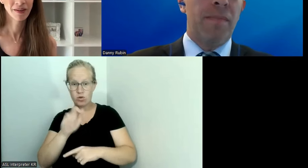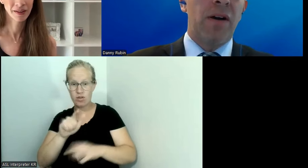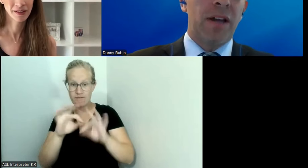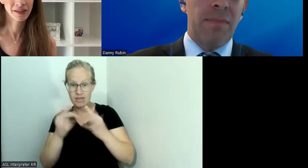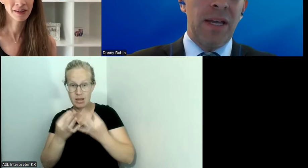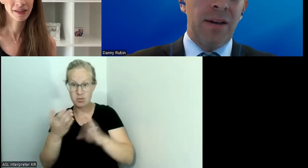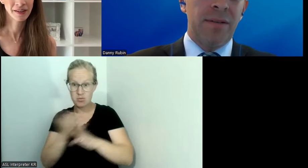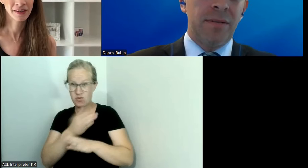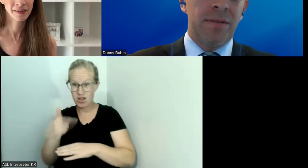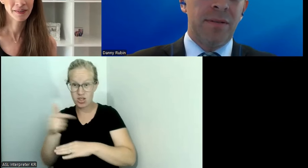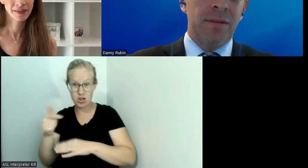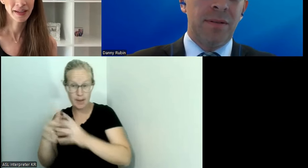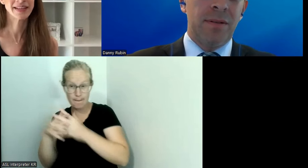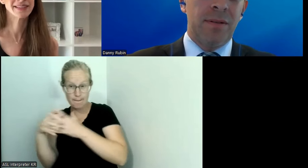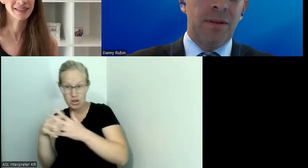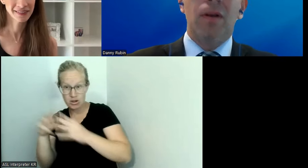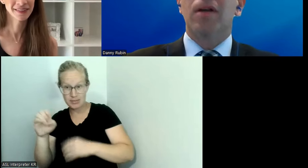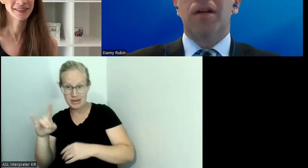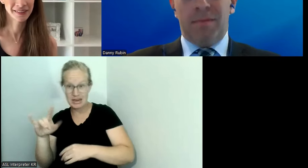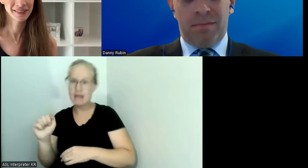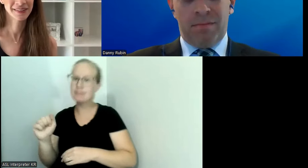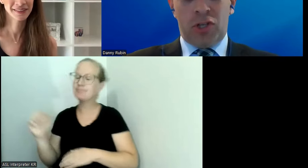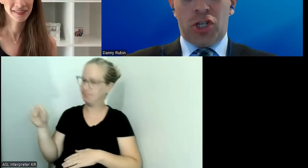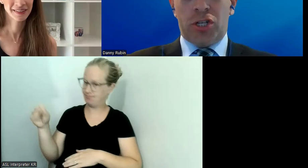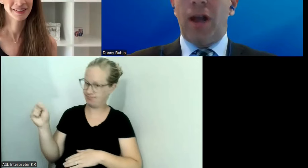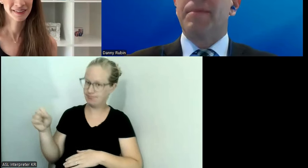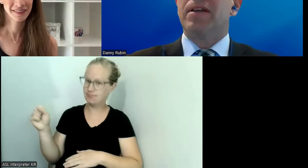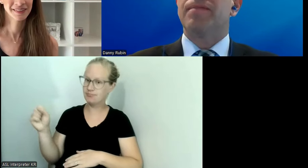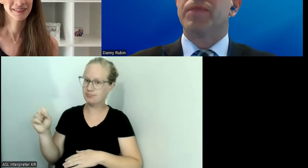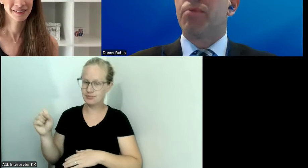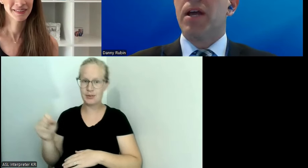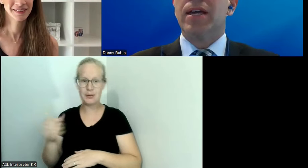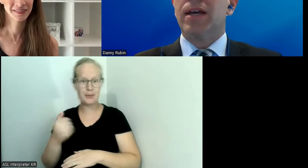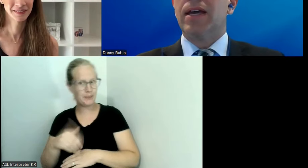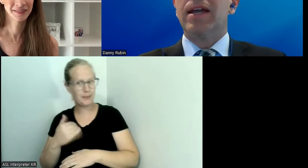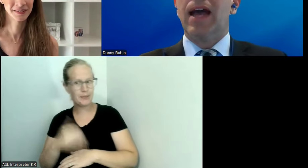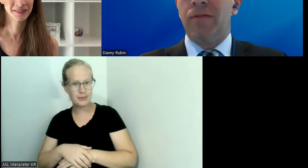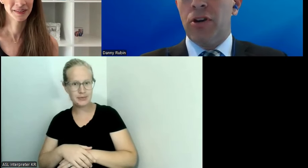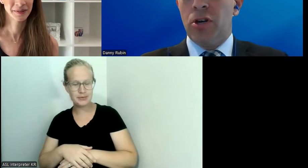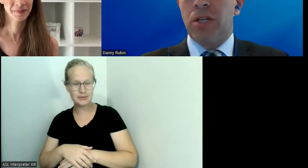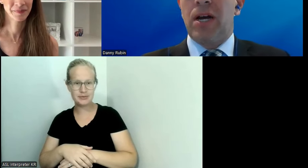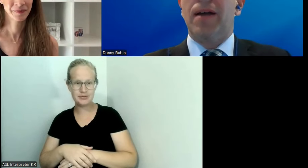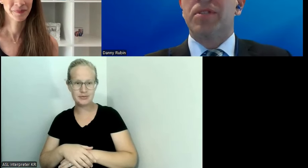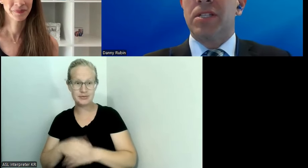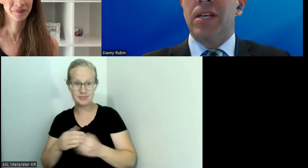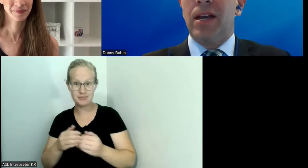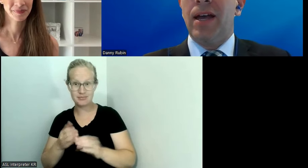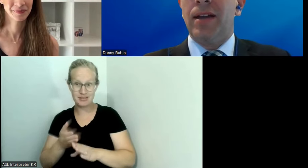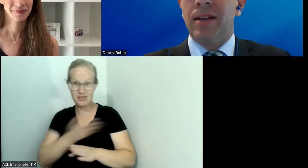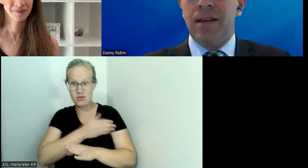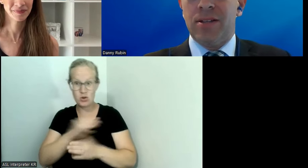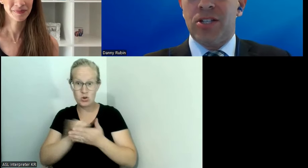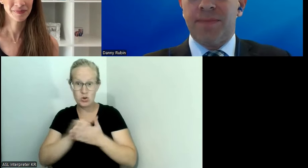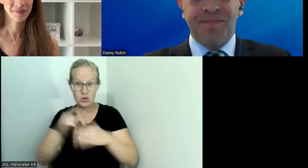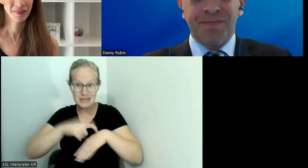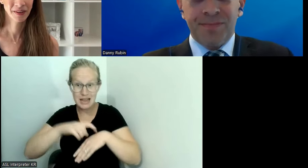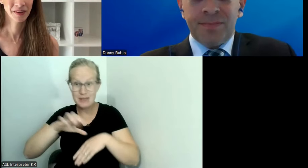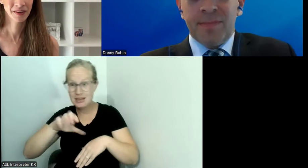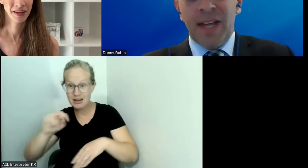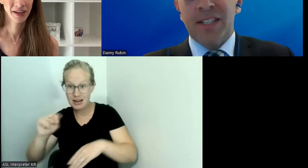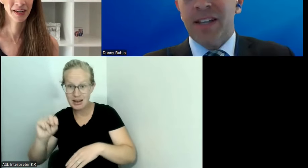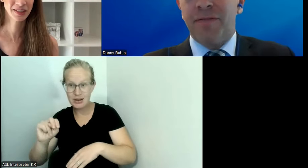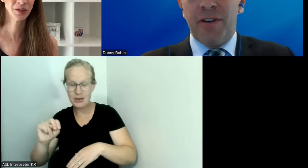other American media? Yes. I mean, breaking, getting ahead of the New York times and CNN is